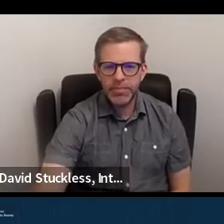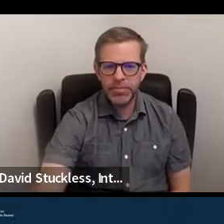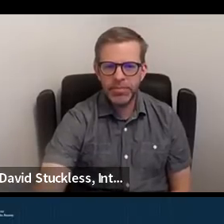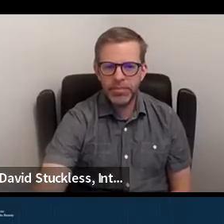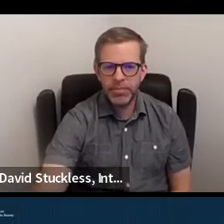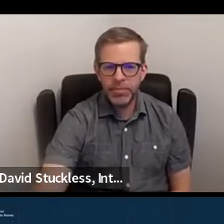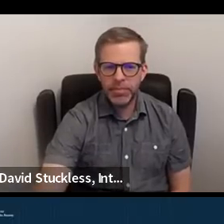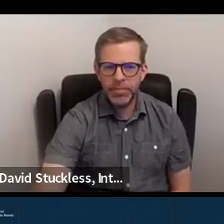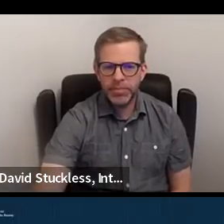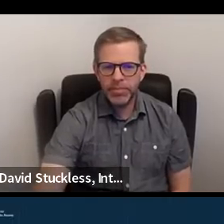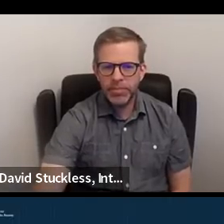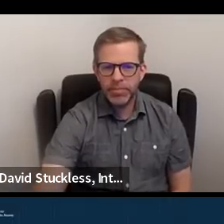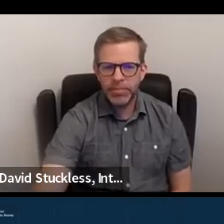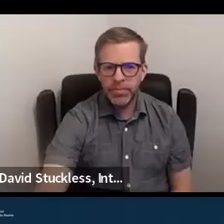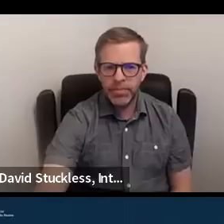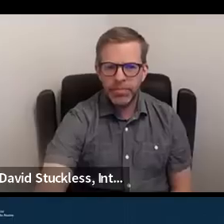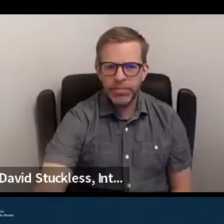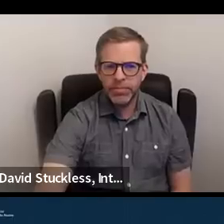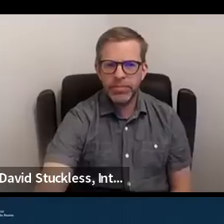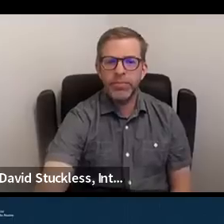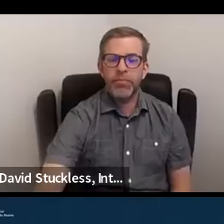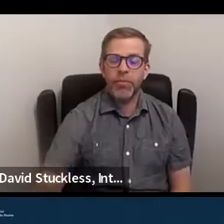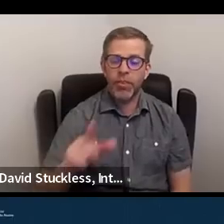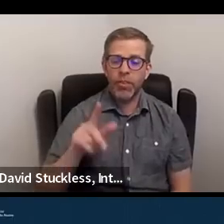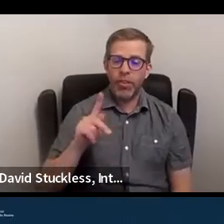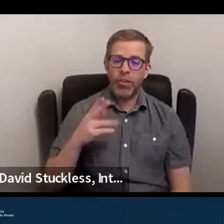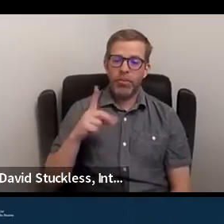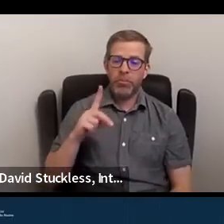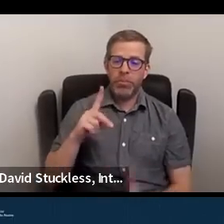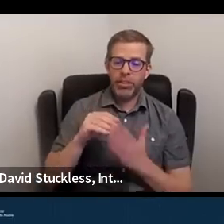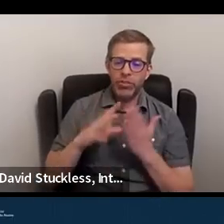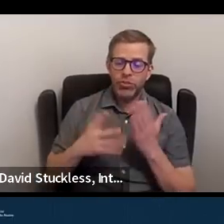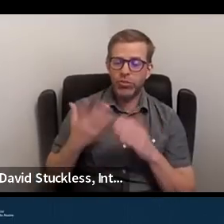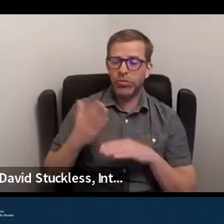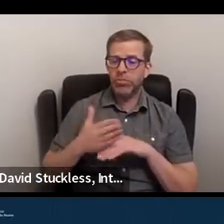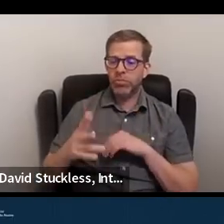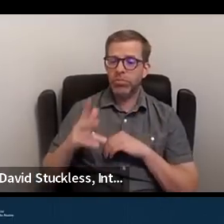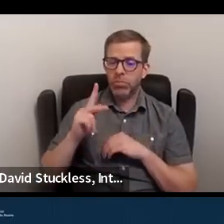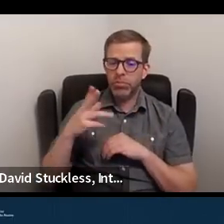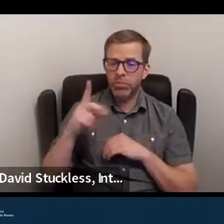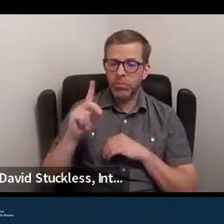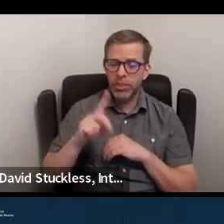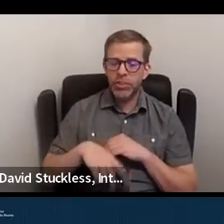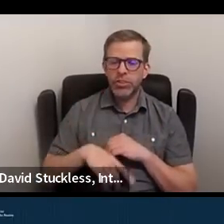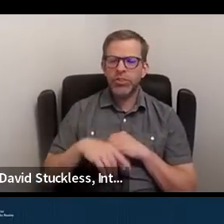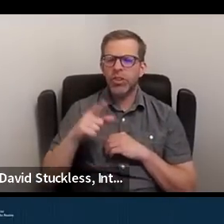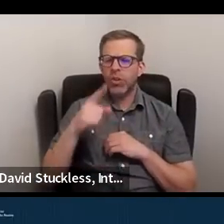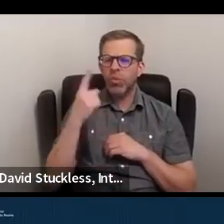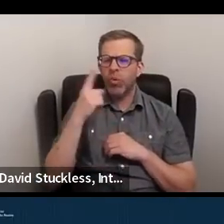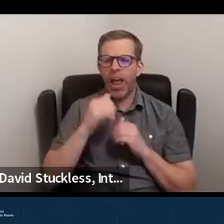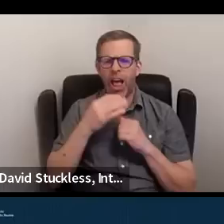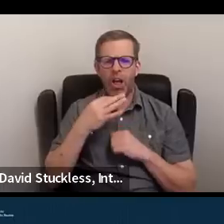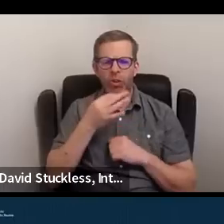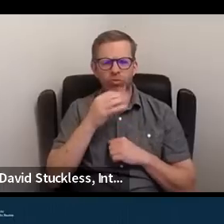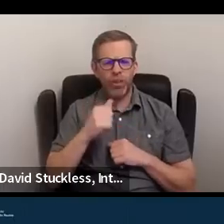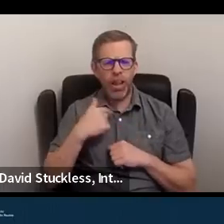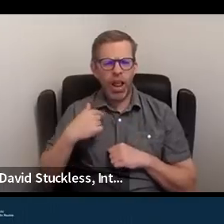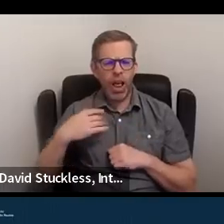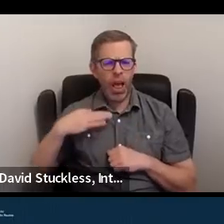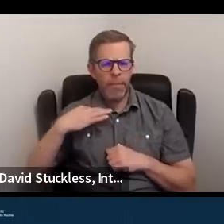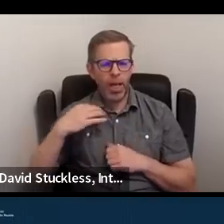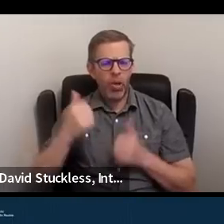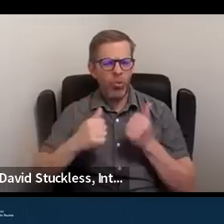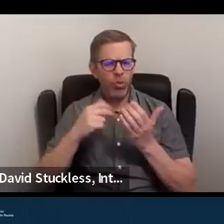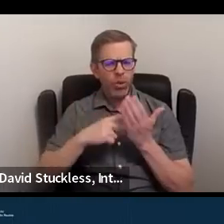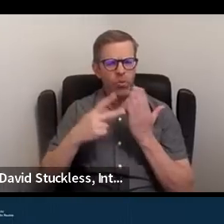a postdoc, one of the things you want to think about is how soon can I apply and what programs should I apply for?